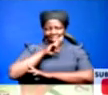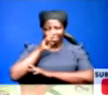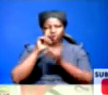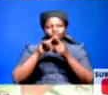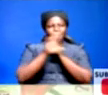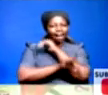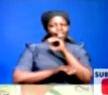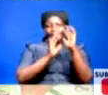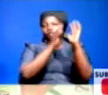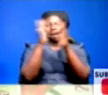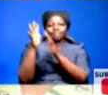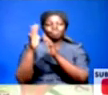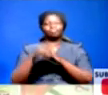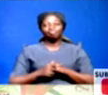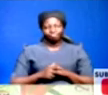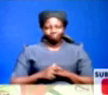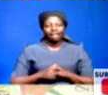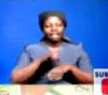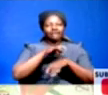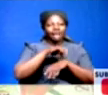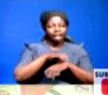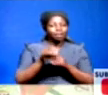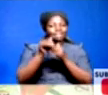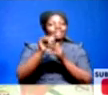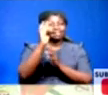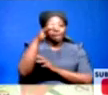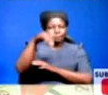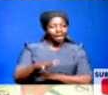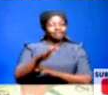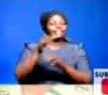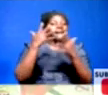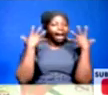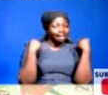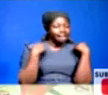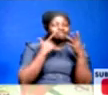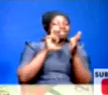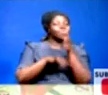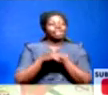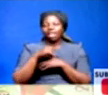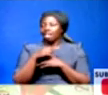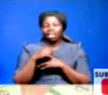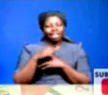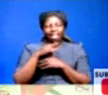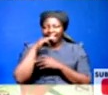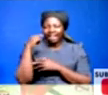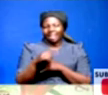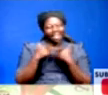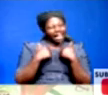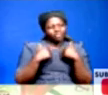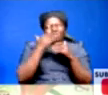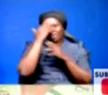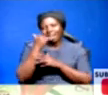tree planting exercise in Kakamega County, the First Lady said it was regrettable that the ongoing drought in some parts of